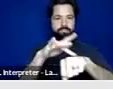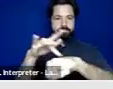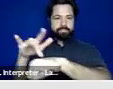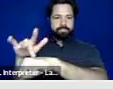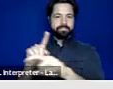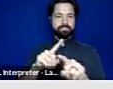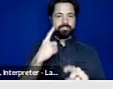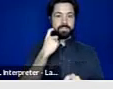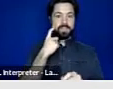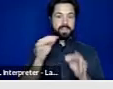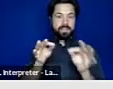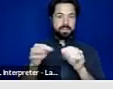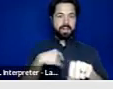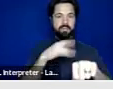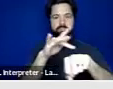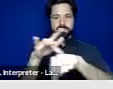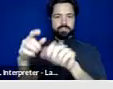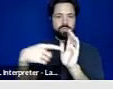All right.